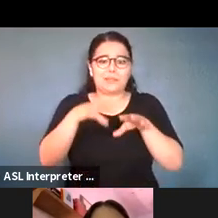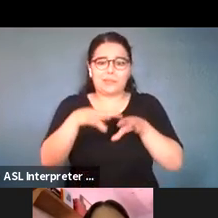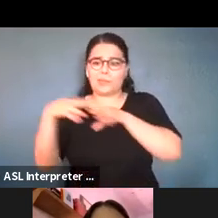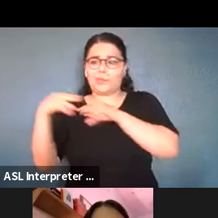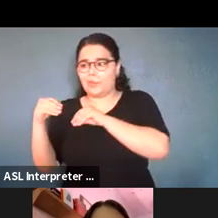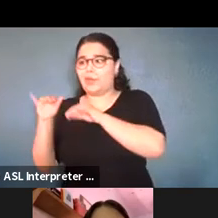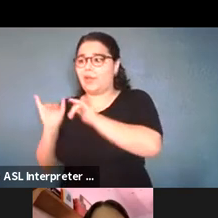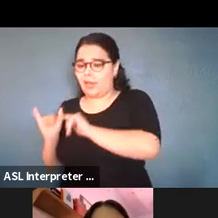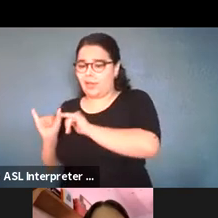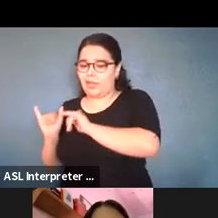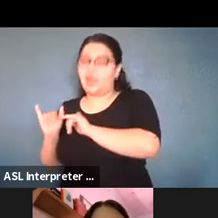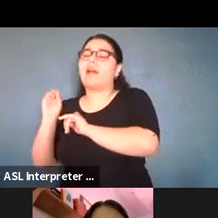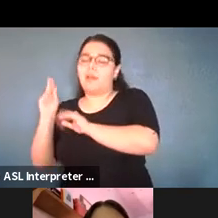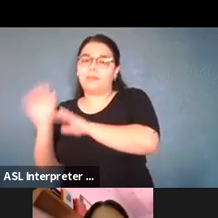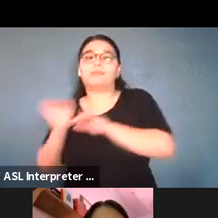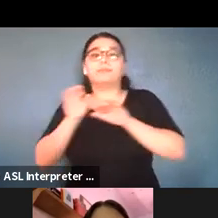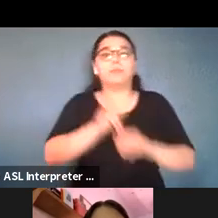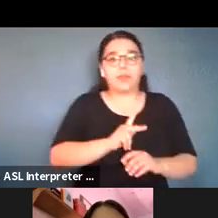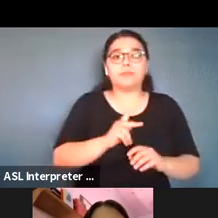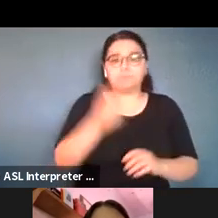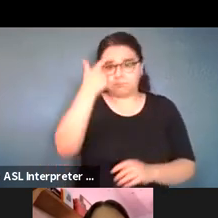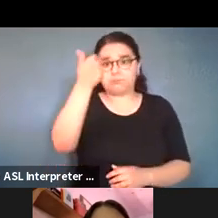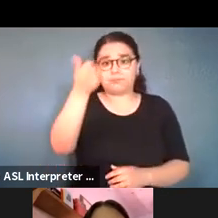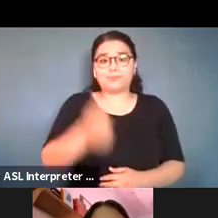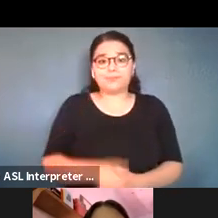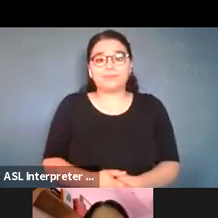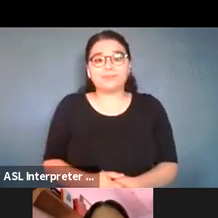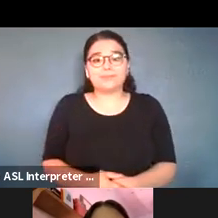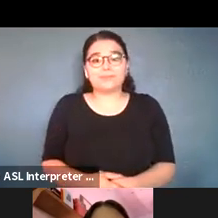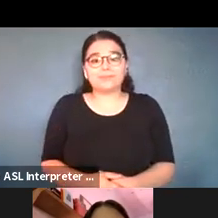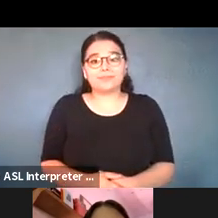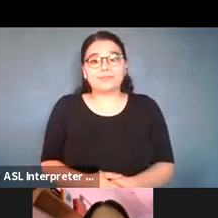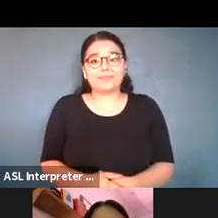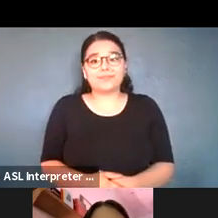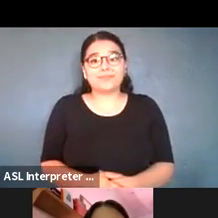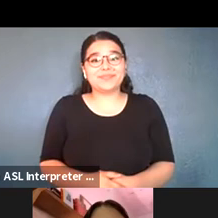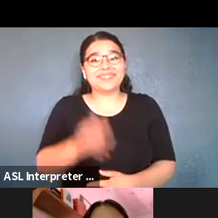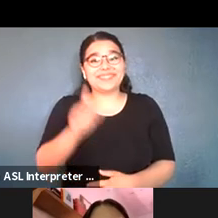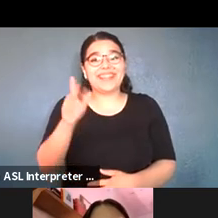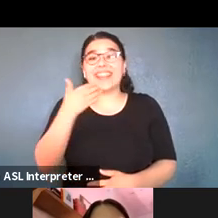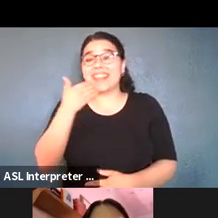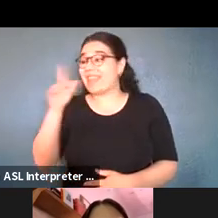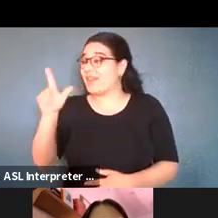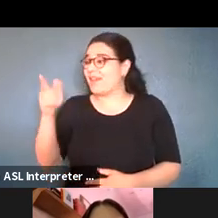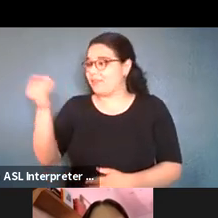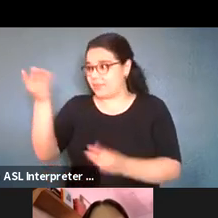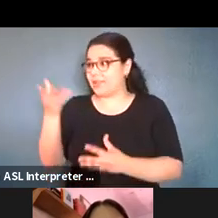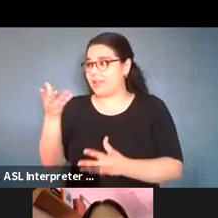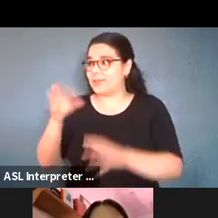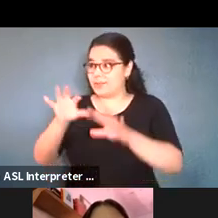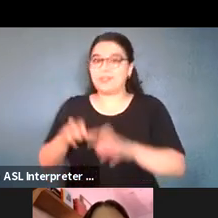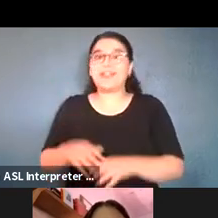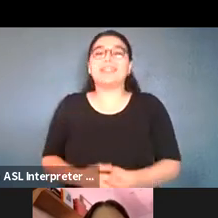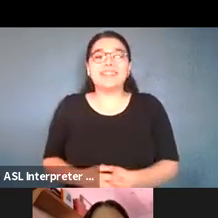And I will be dropping that in the chat now. Thank you, Elle, for dropping those community agreements. I didn't mean to send that directly